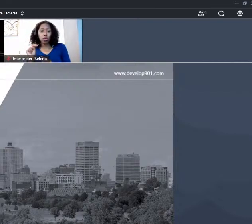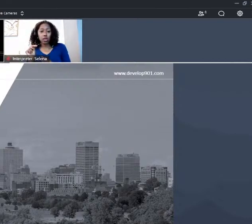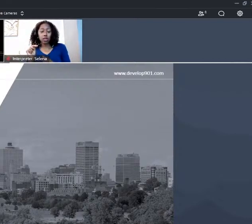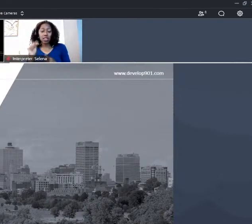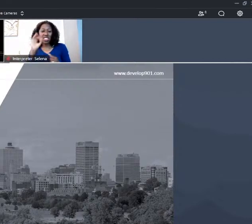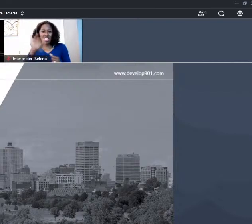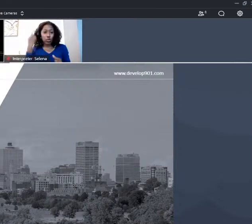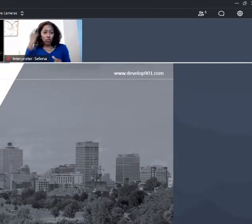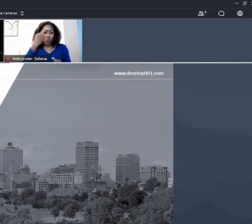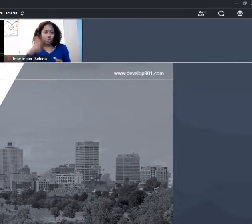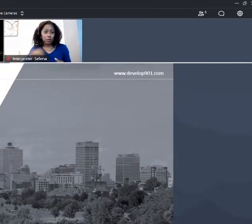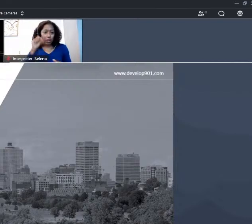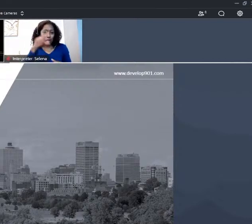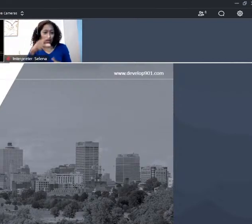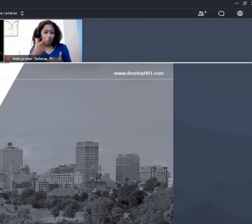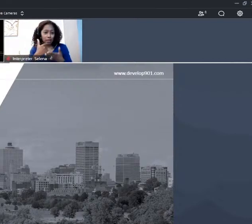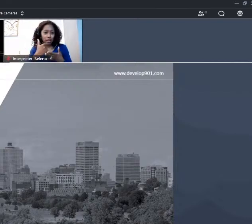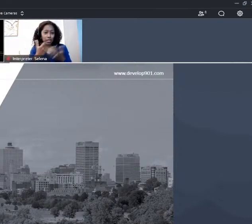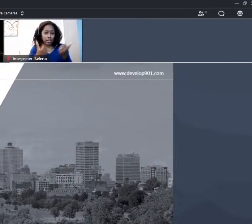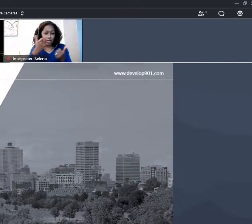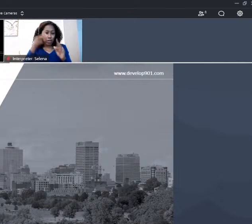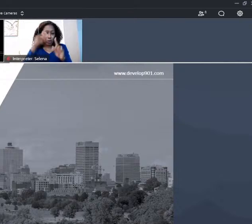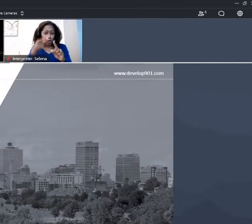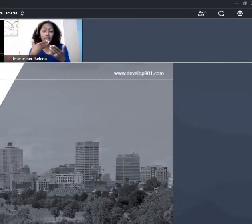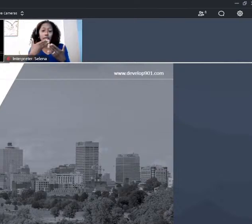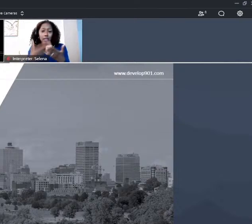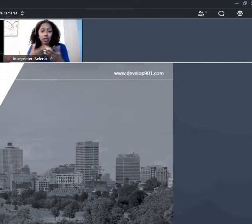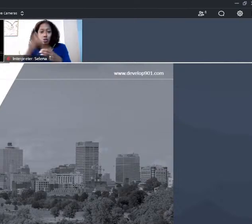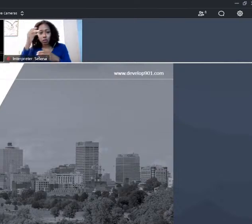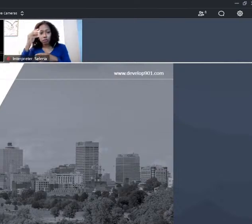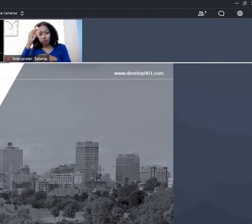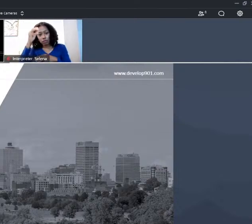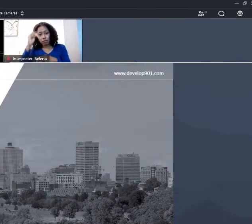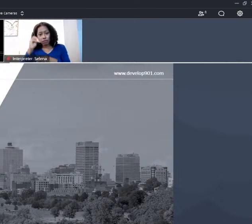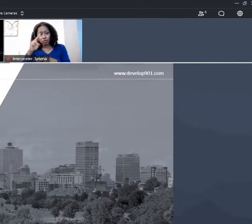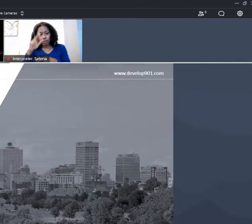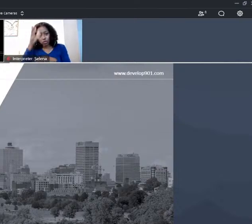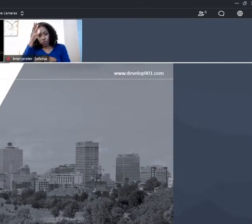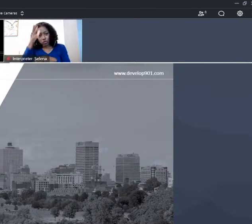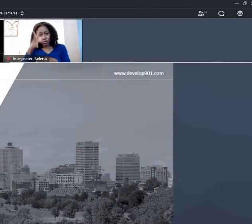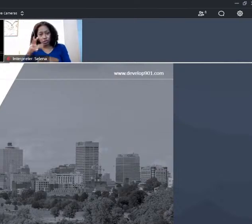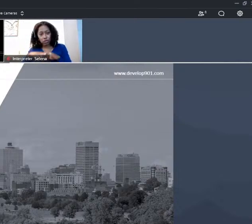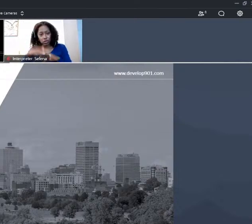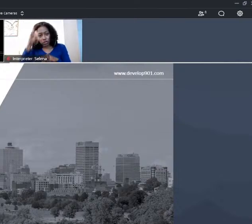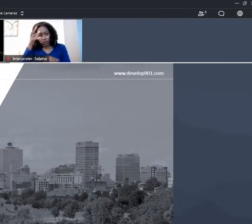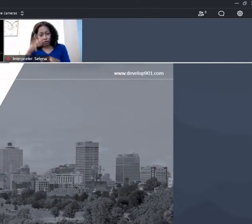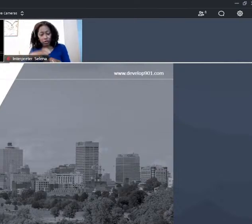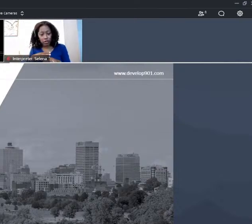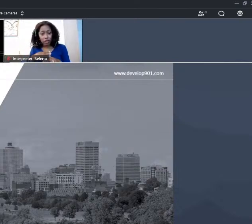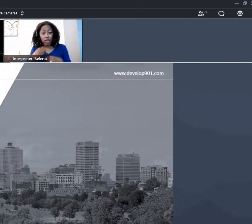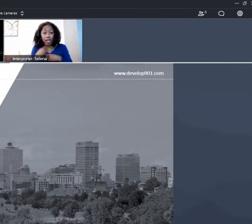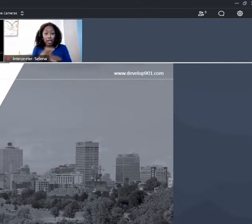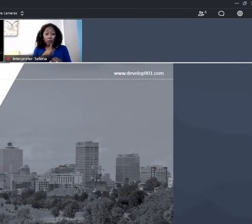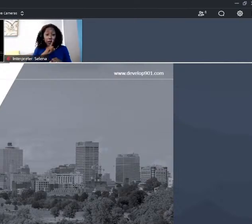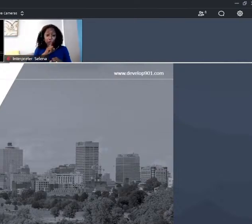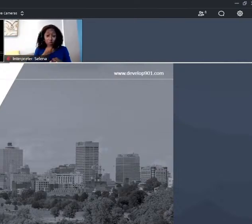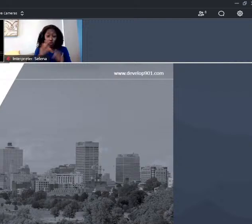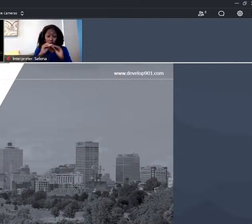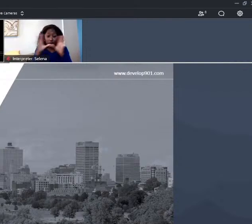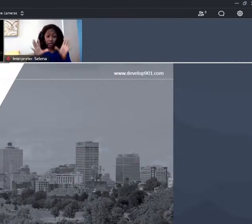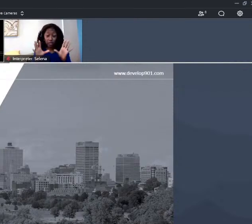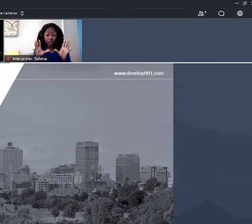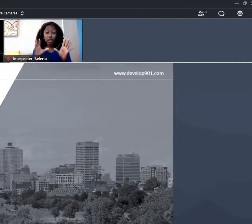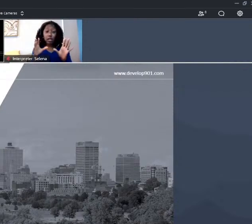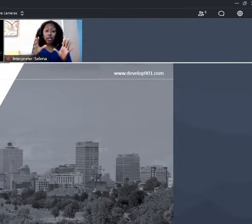why I was asking the question as to what purpose. Thank you, Mr. Chair. Okay, so let me make sure I understand because I have a motion to remand it, proper